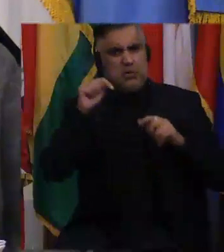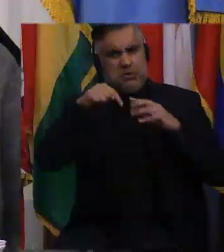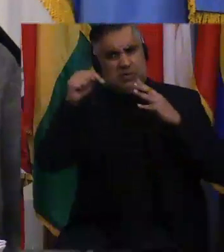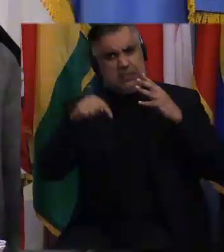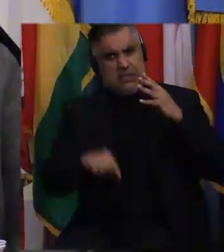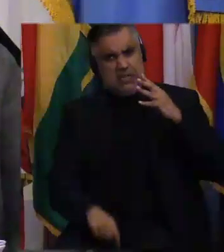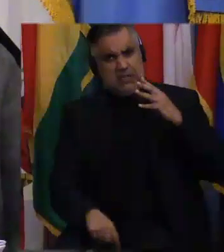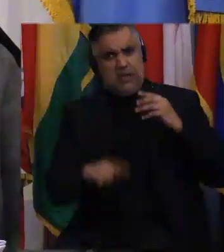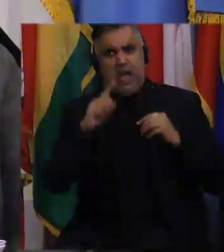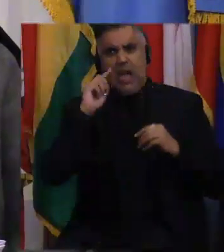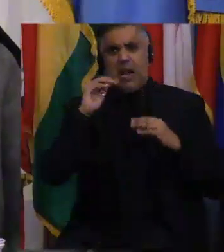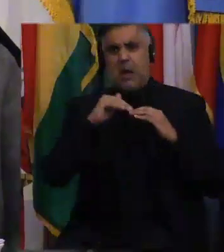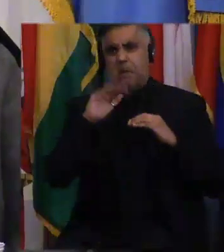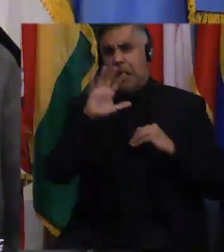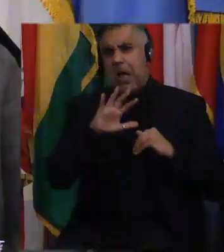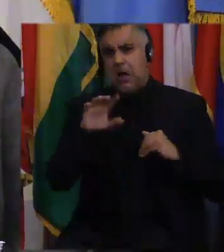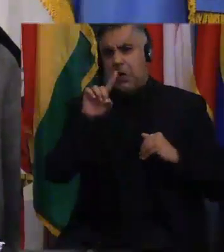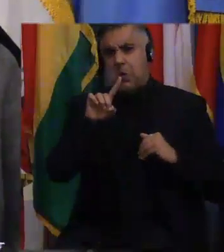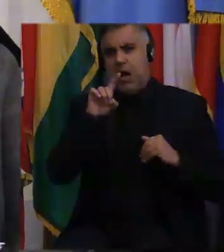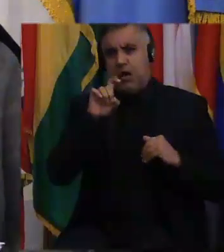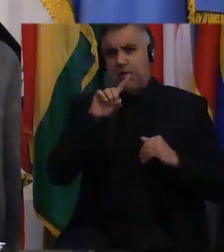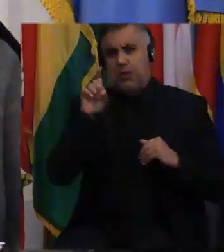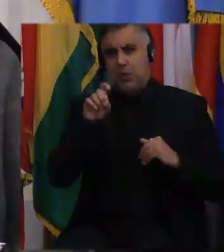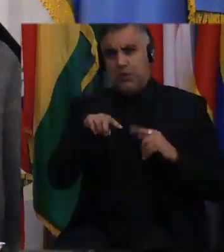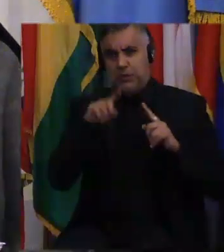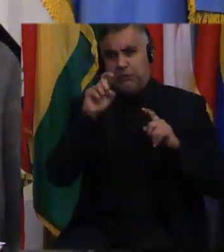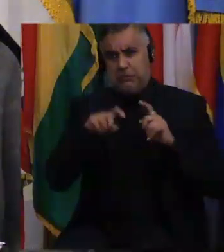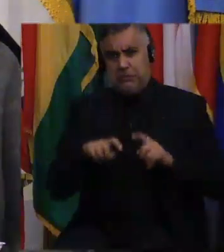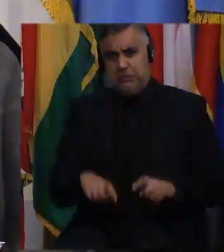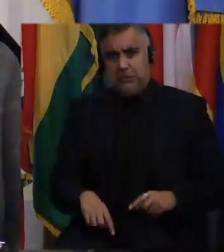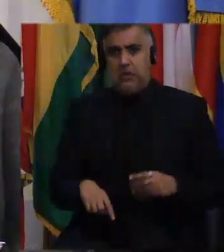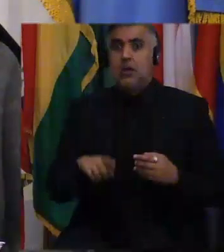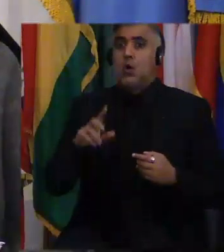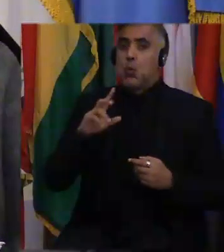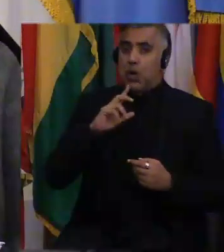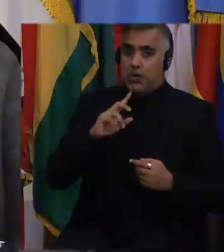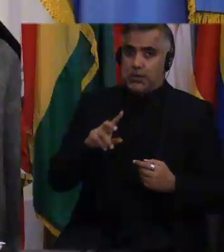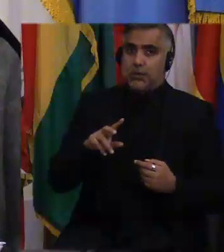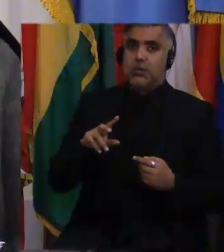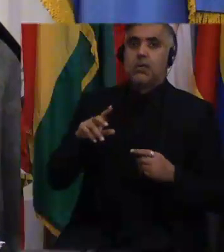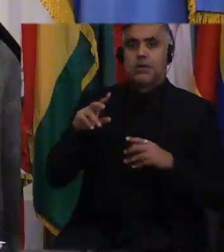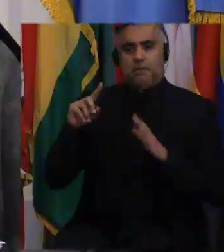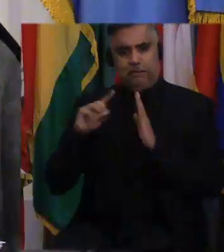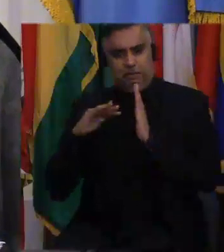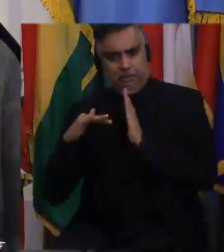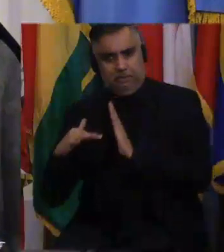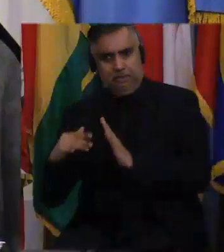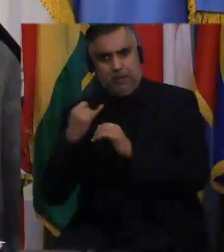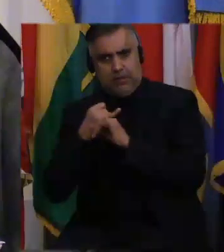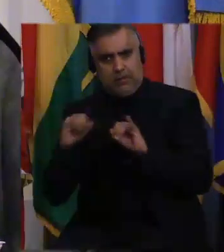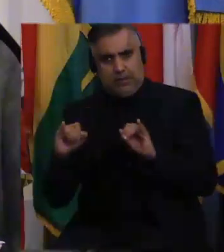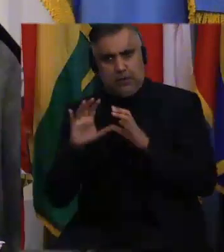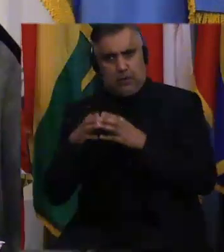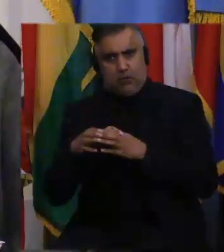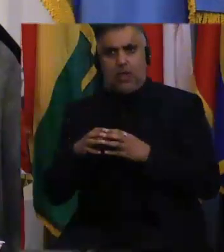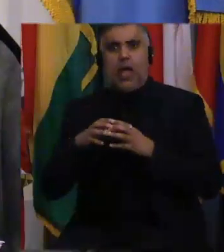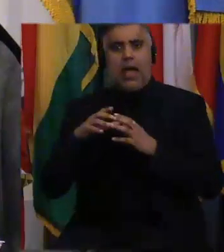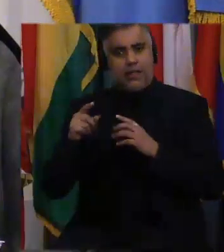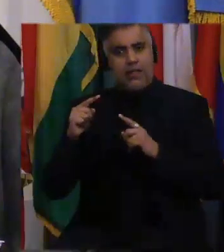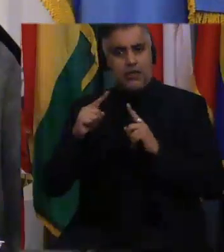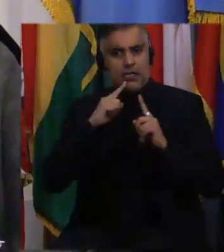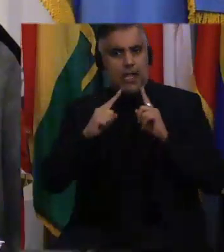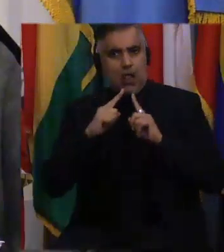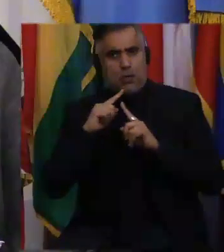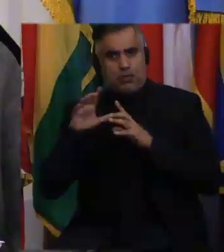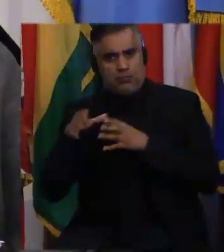that has more than about 100 questions, was studied by GREVIO. There is a dialogue that goes on with